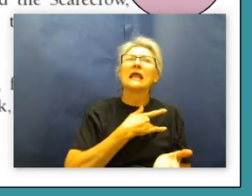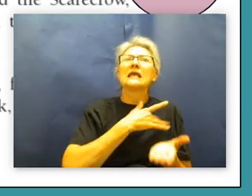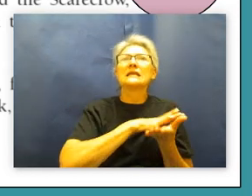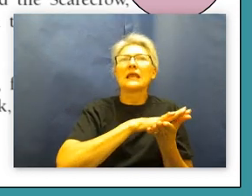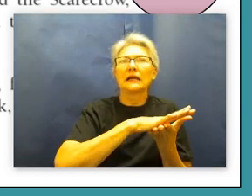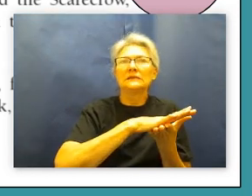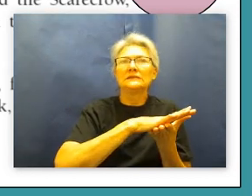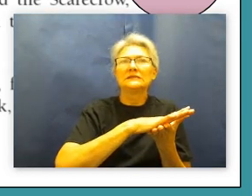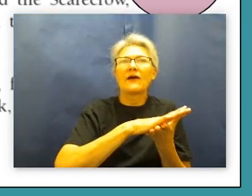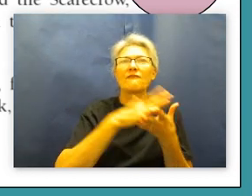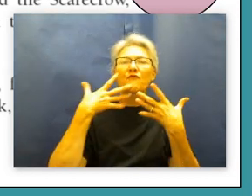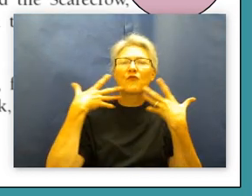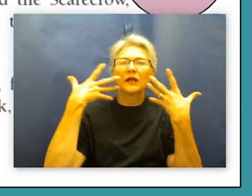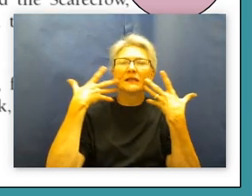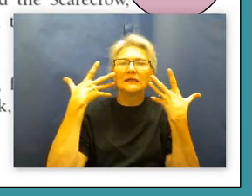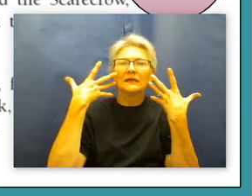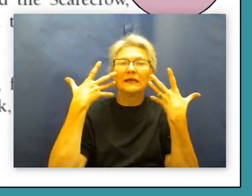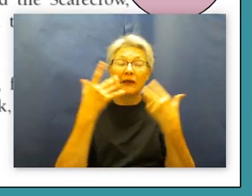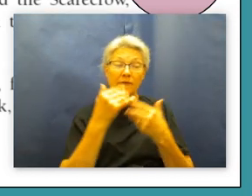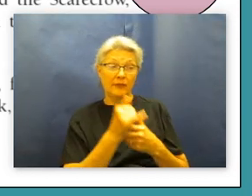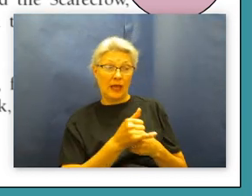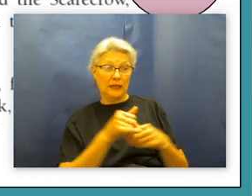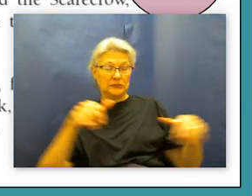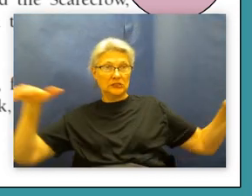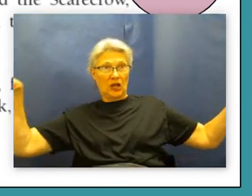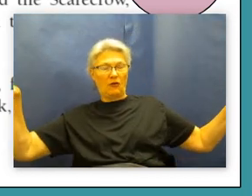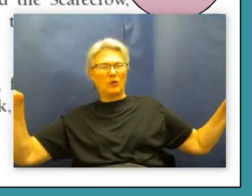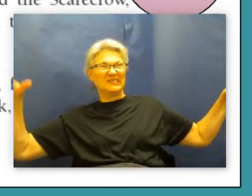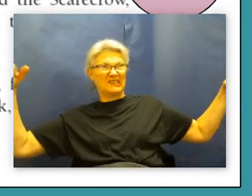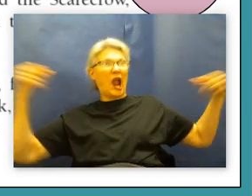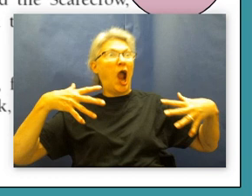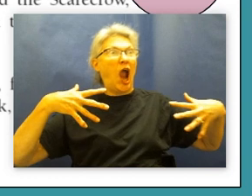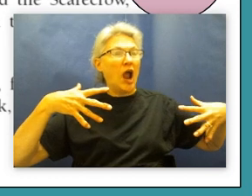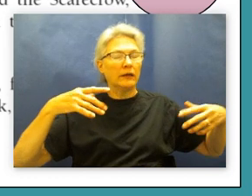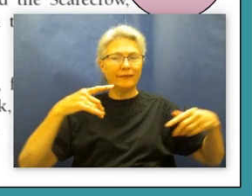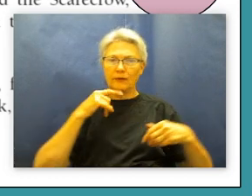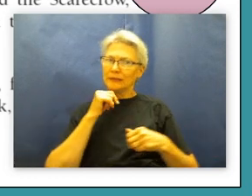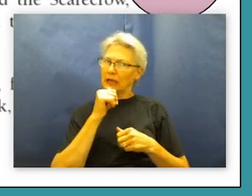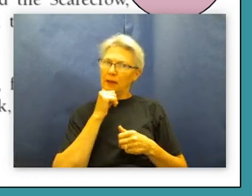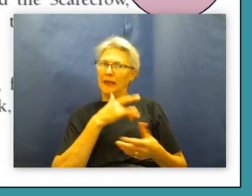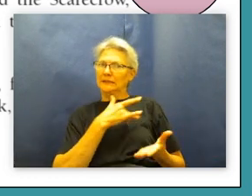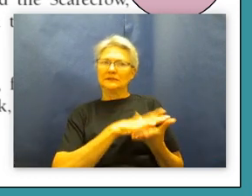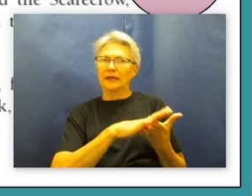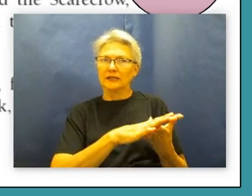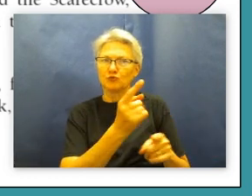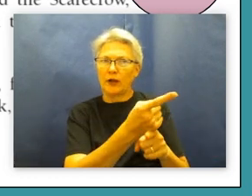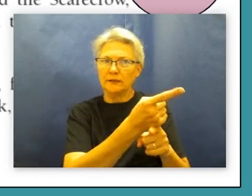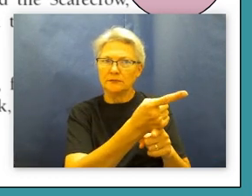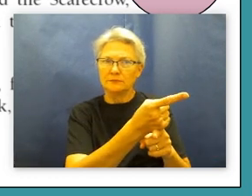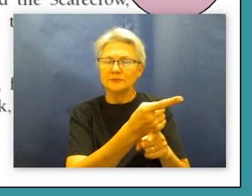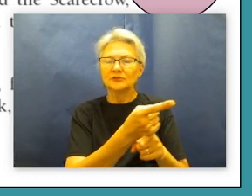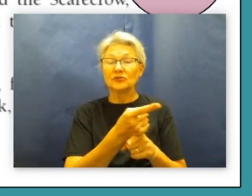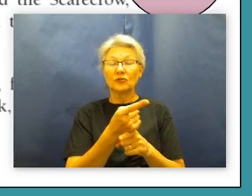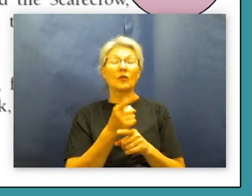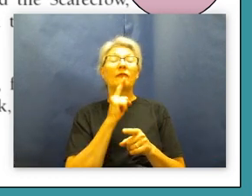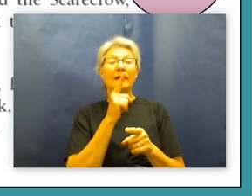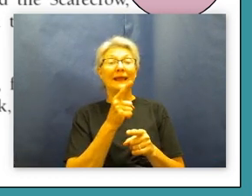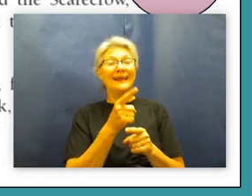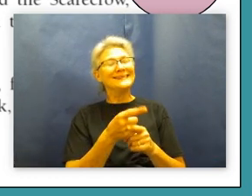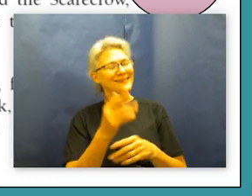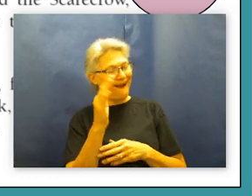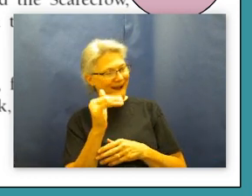friendly, because if that scarecrow would have scared her instead, that wouldn't have been so nice. So the fact that he